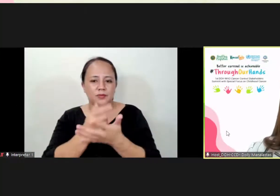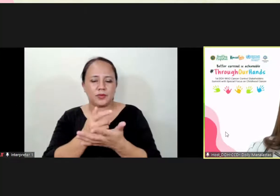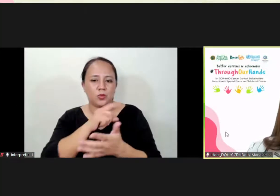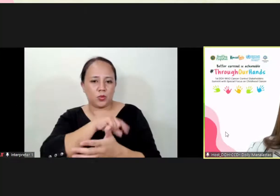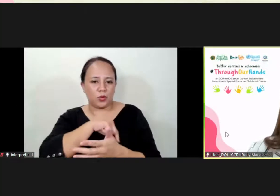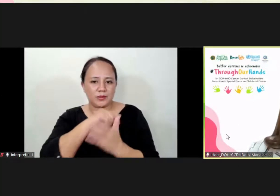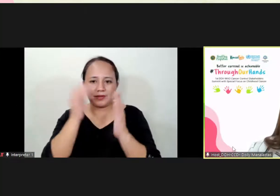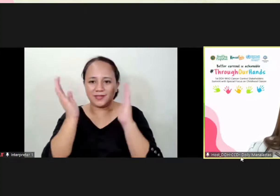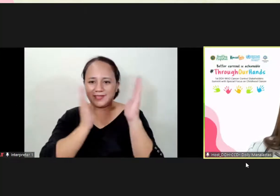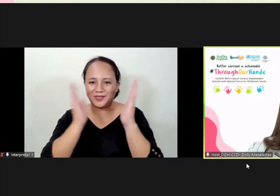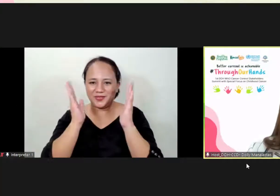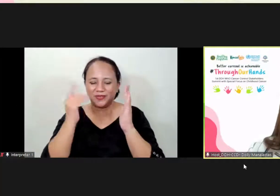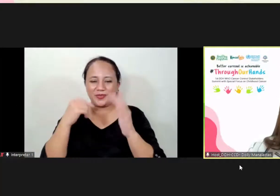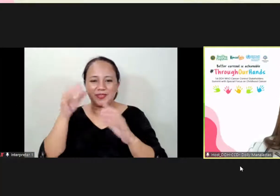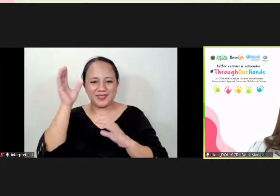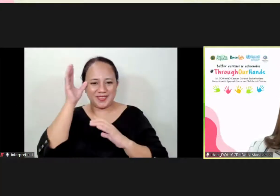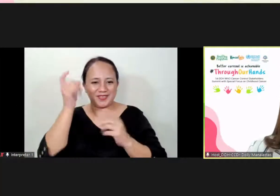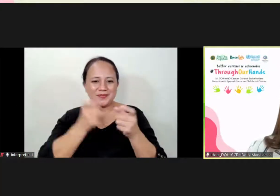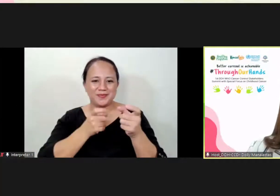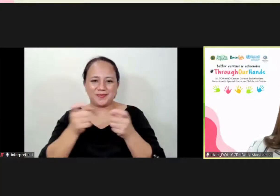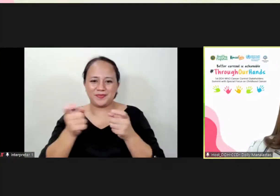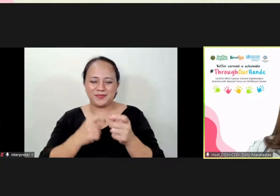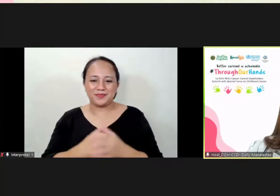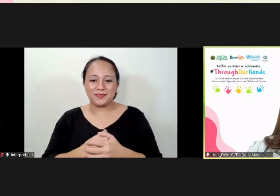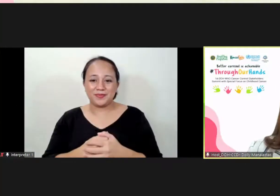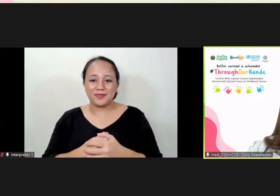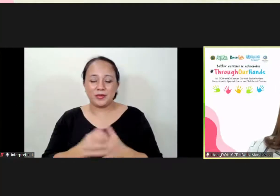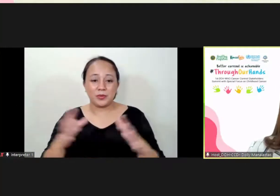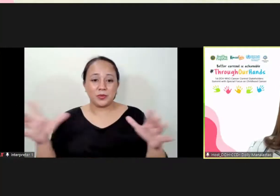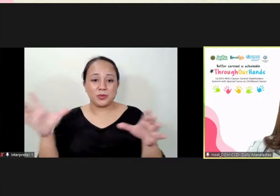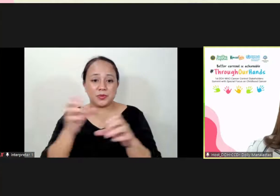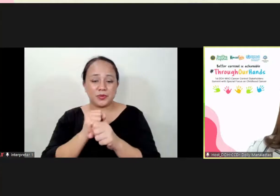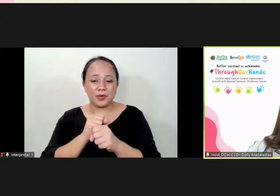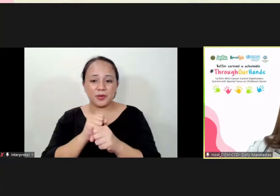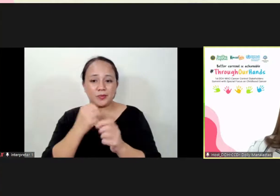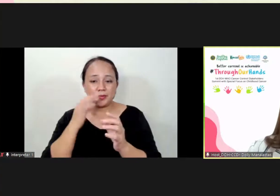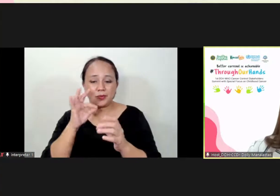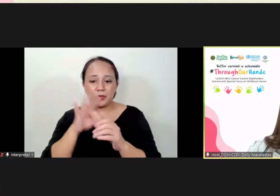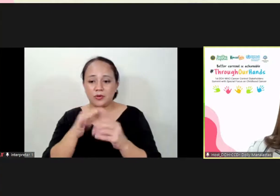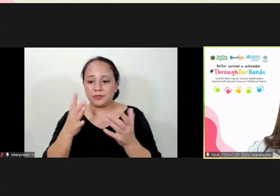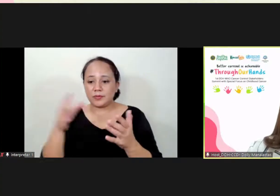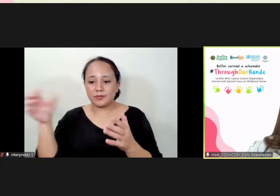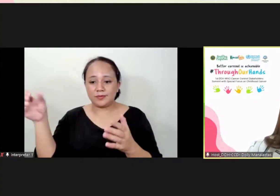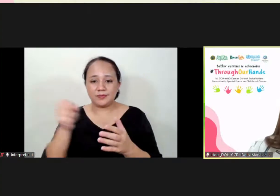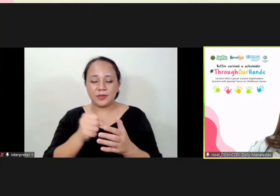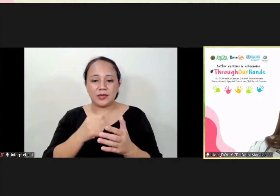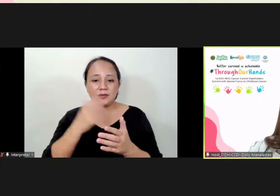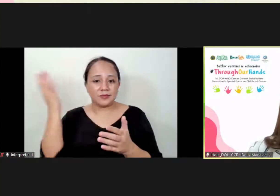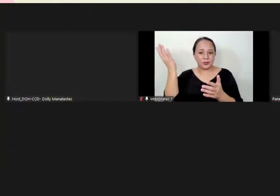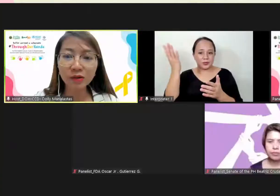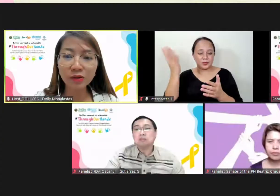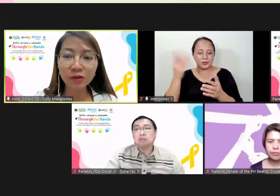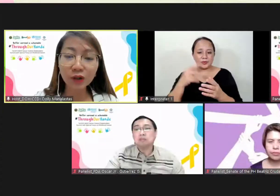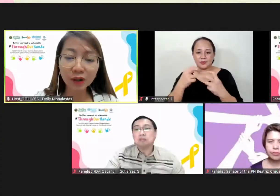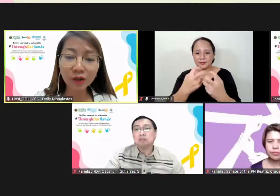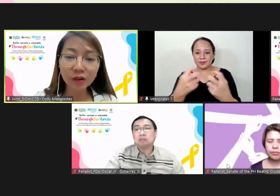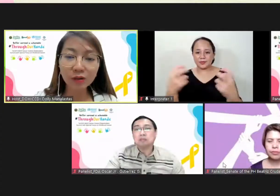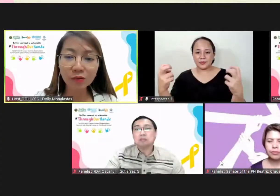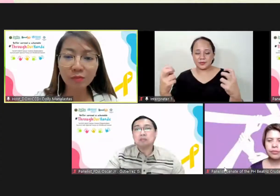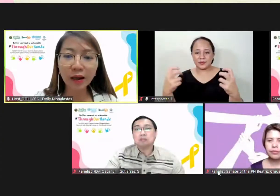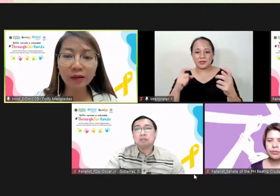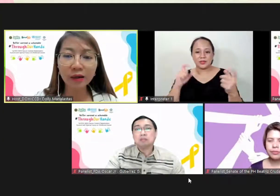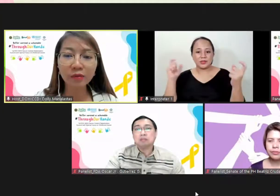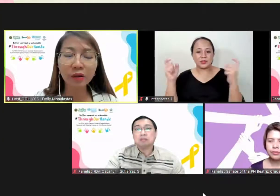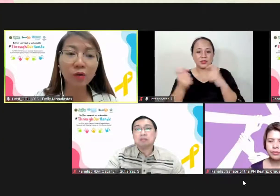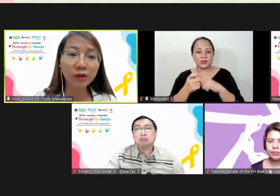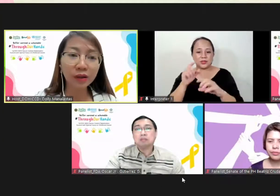ng serbisyo para sa cancer control. So to wrap up our program, may we invite our speakers and panelists to change their